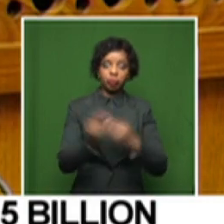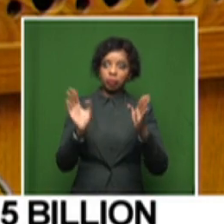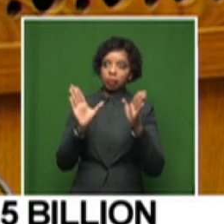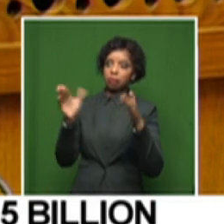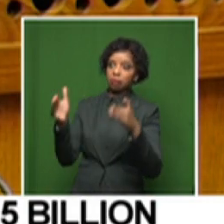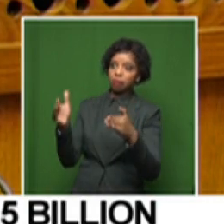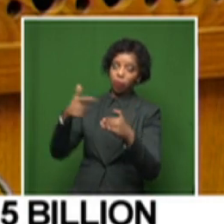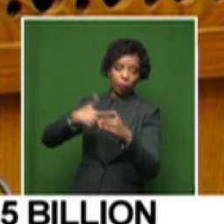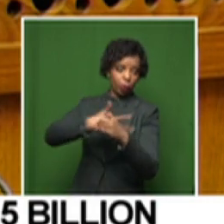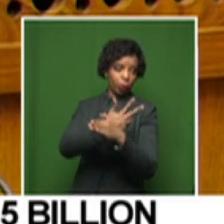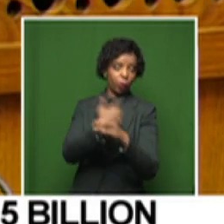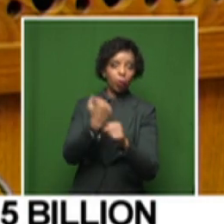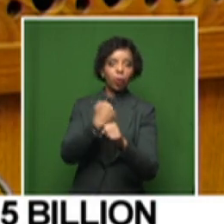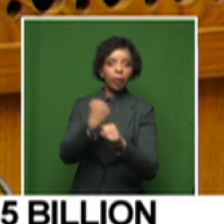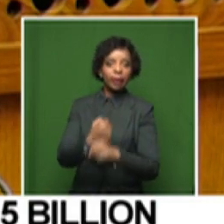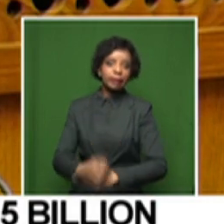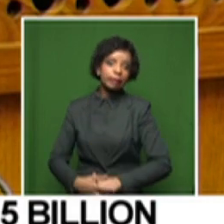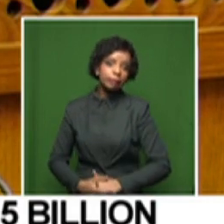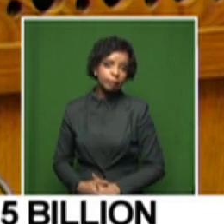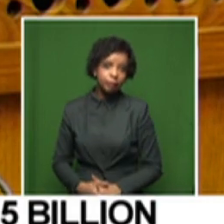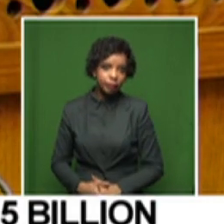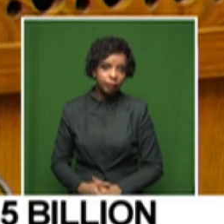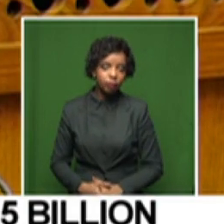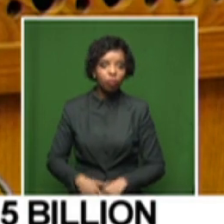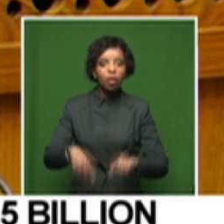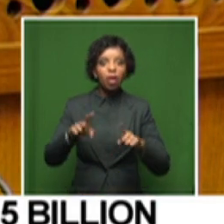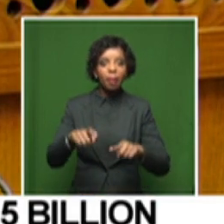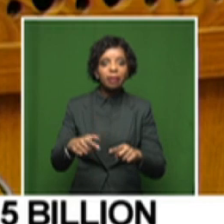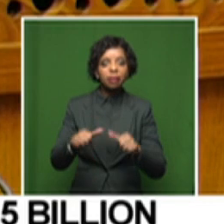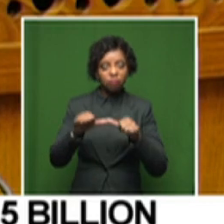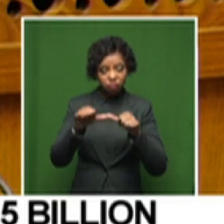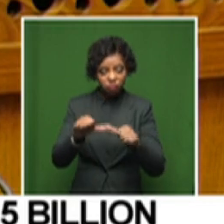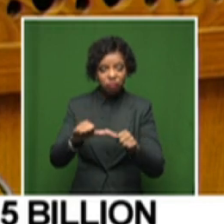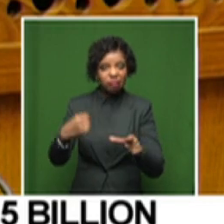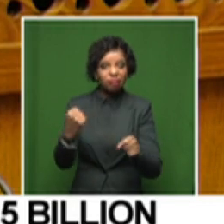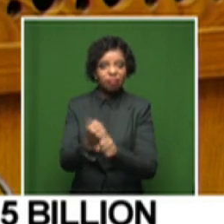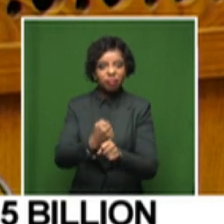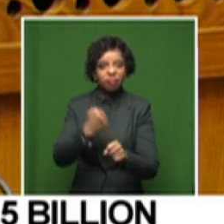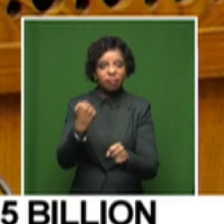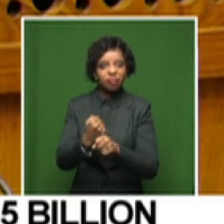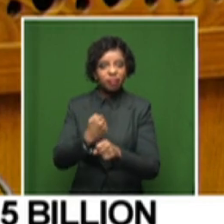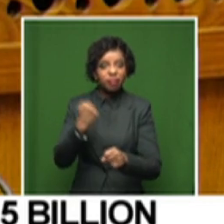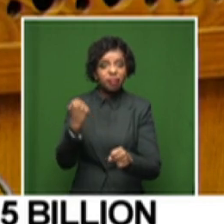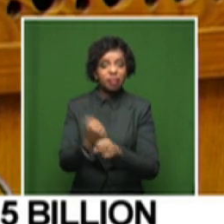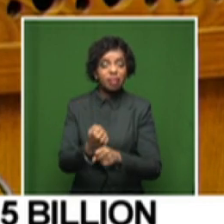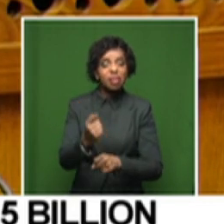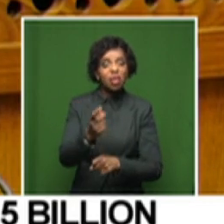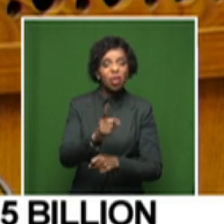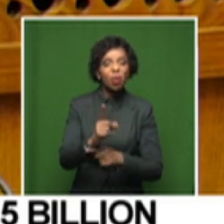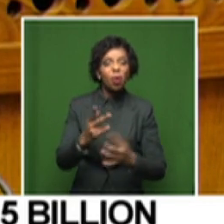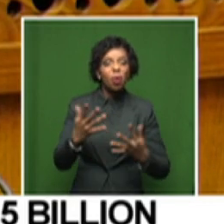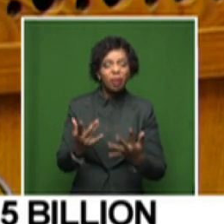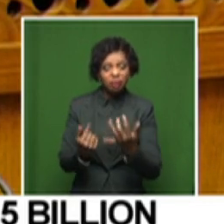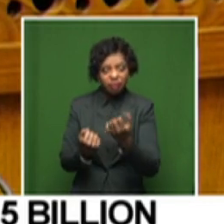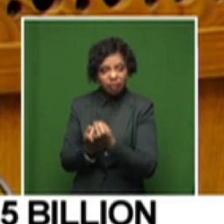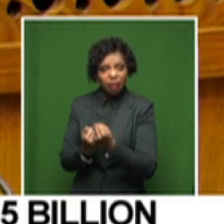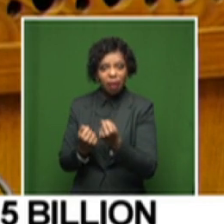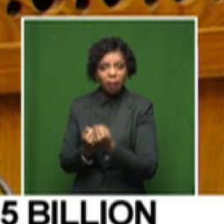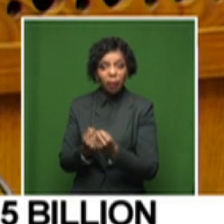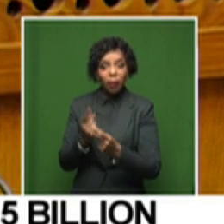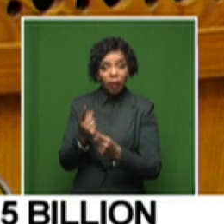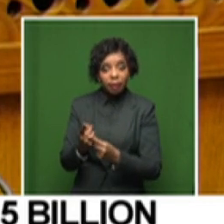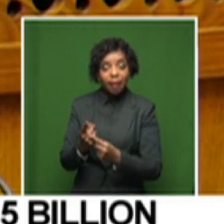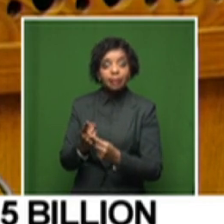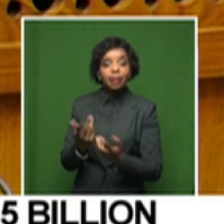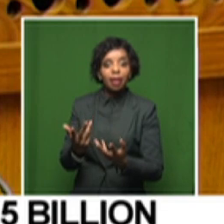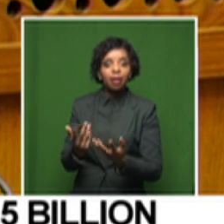our efforts to defeat the corrupt and plug the loopholes. Efforts to support a rapid response to